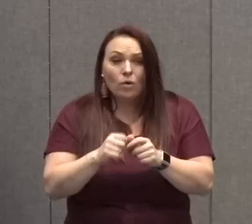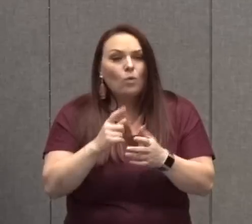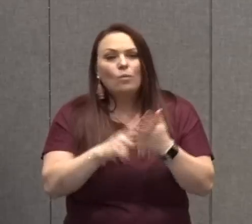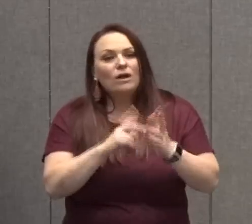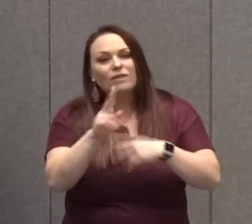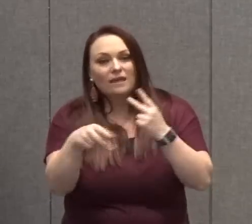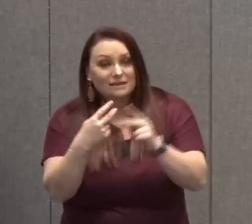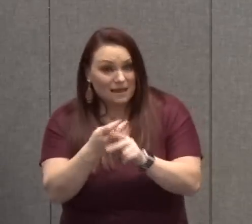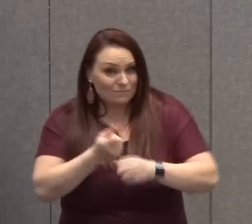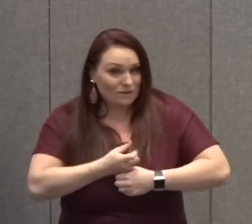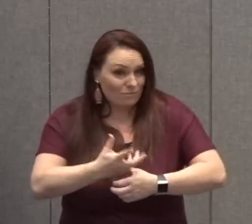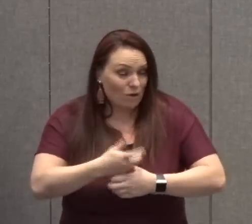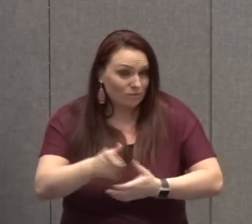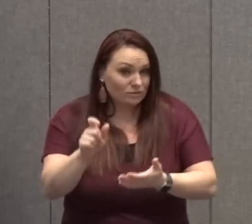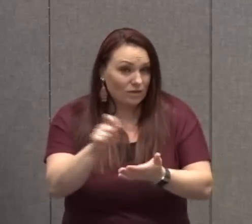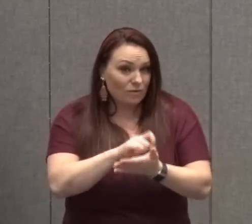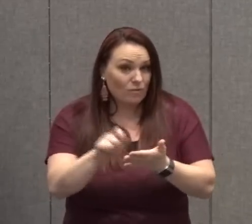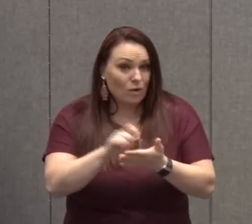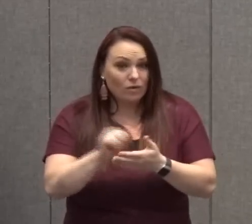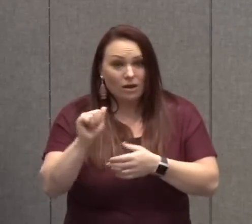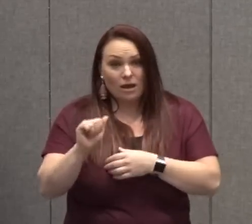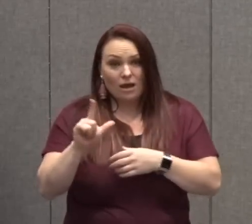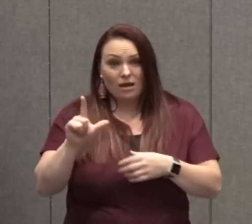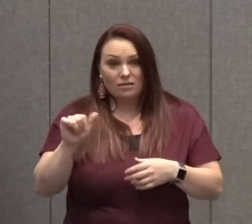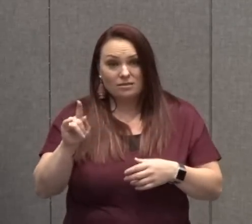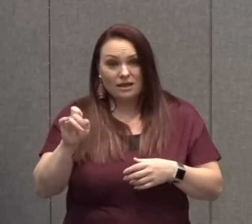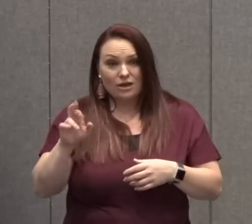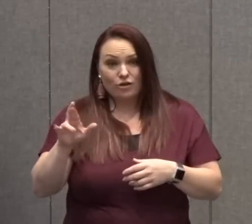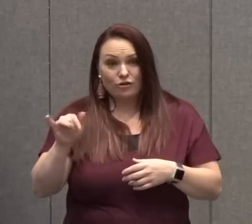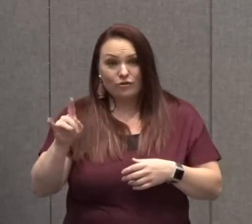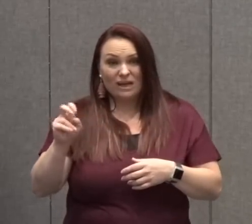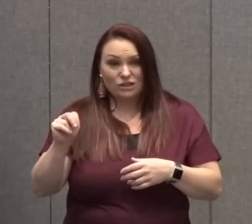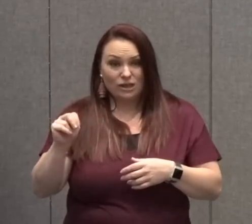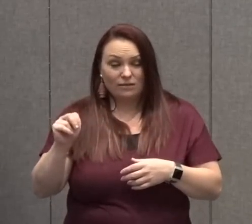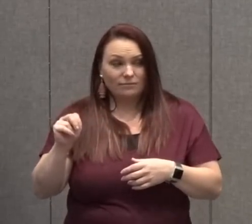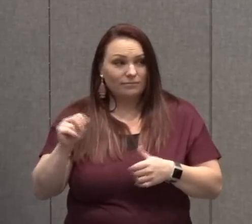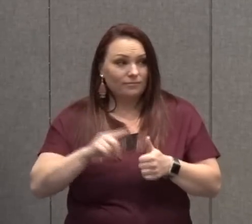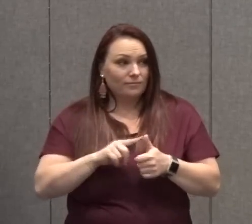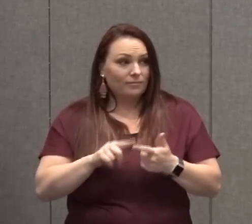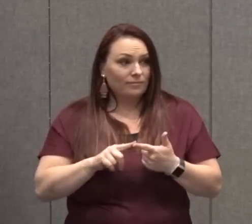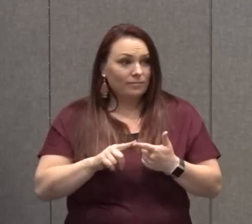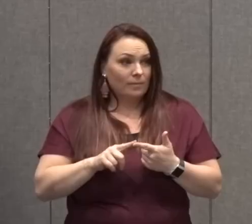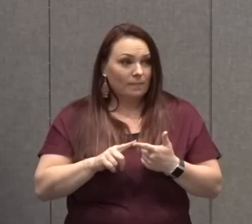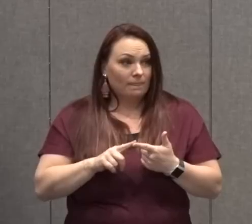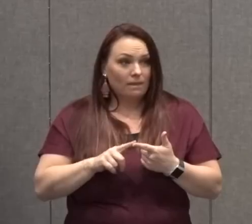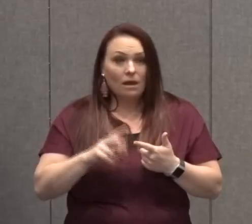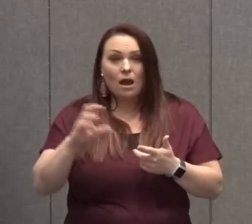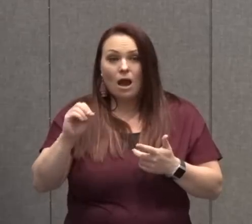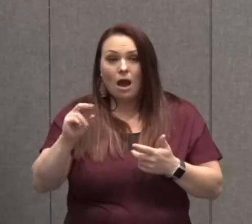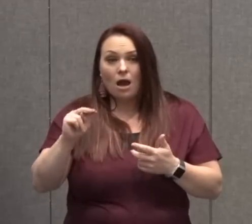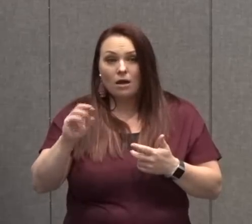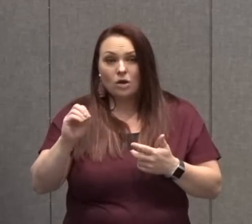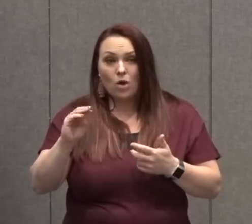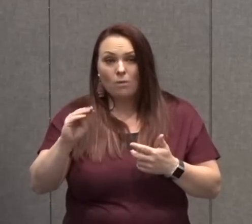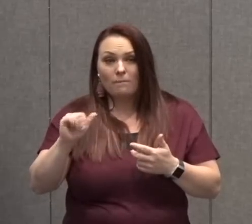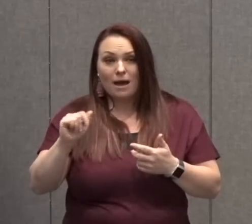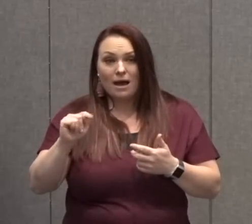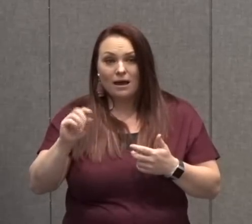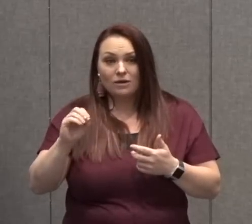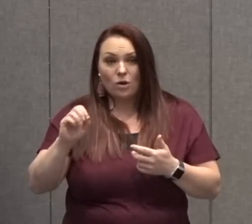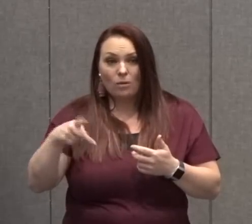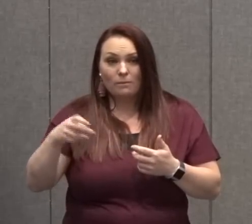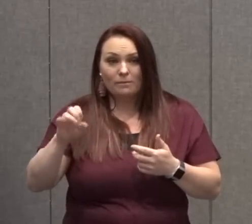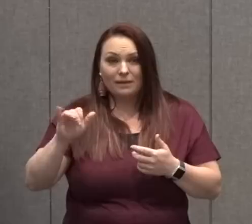we wrote? Alliteration. Alliteration. We had onomatopoeia. Right. Those were some